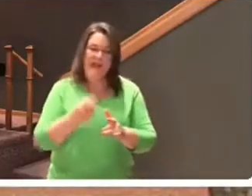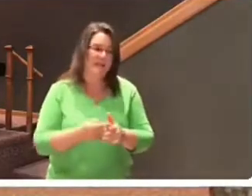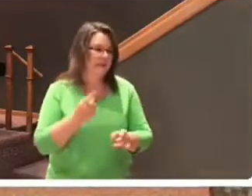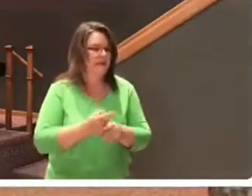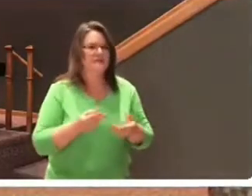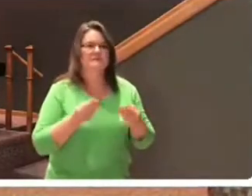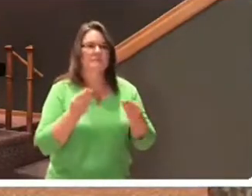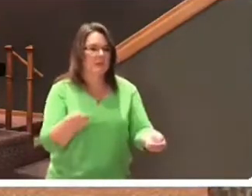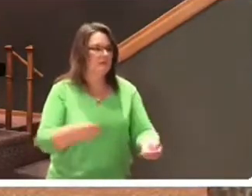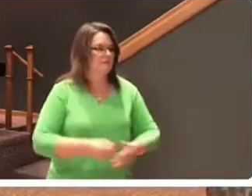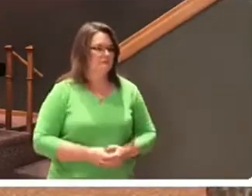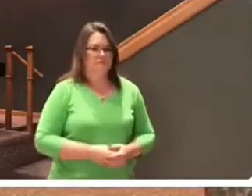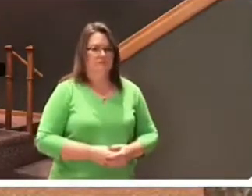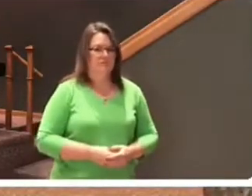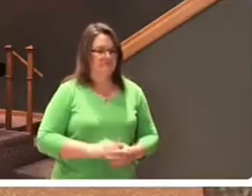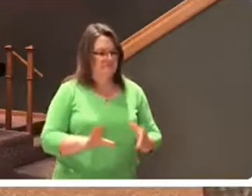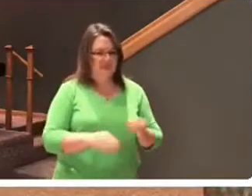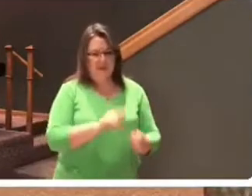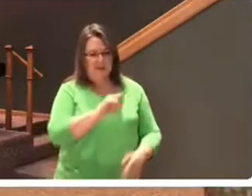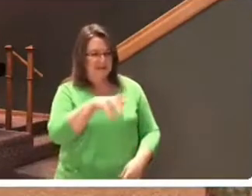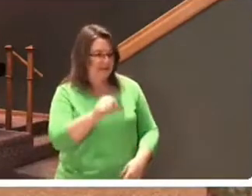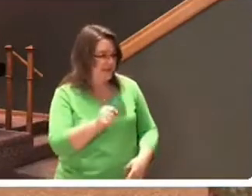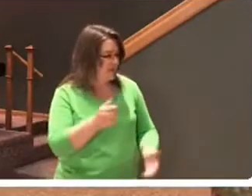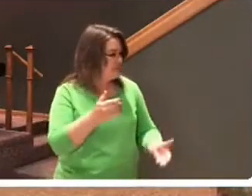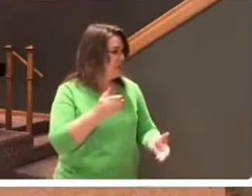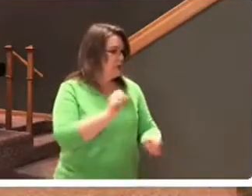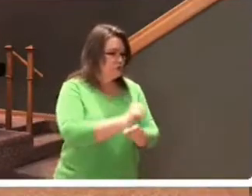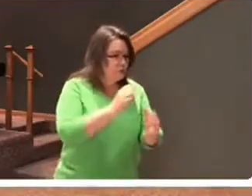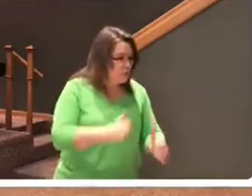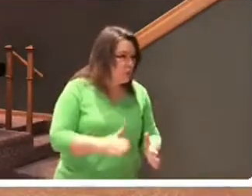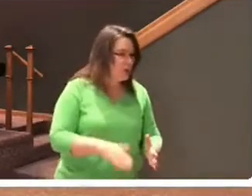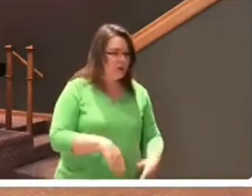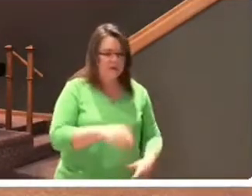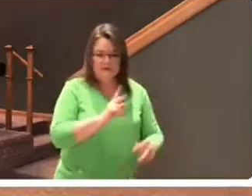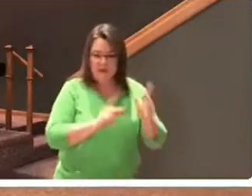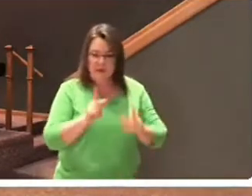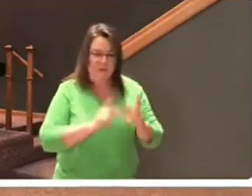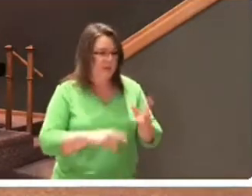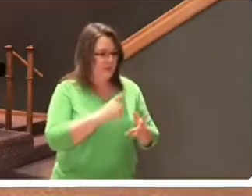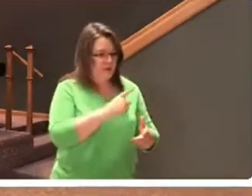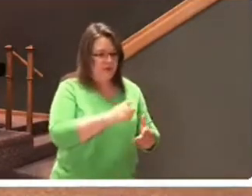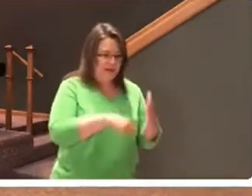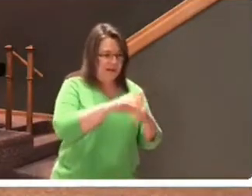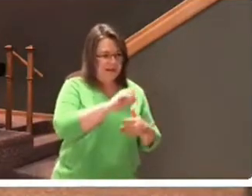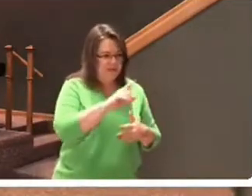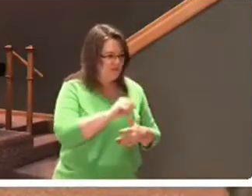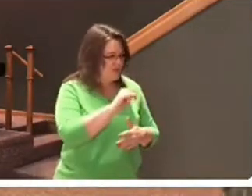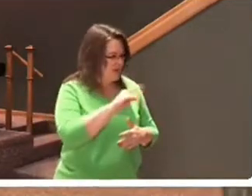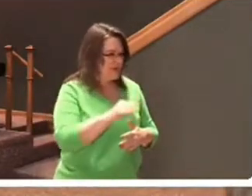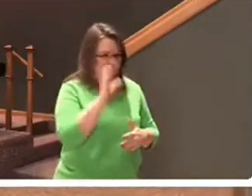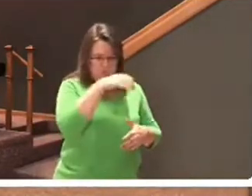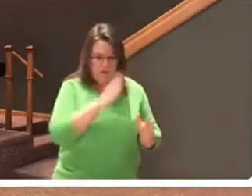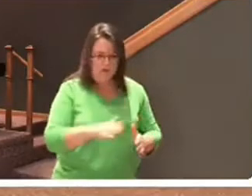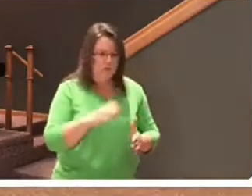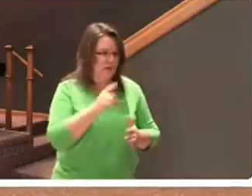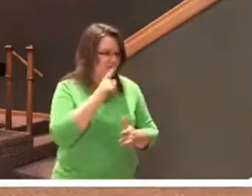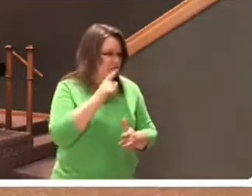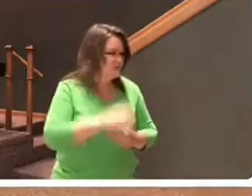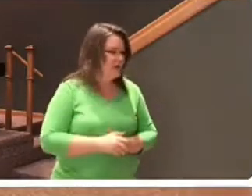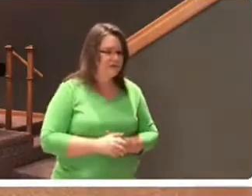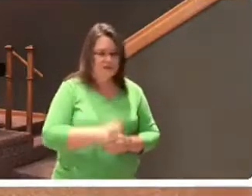just give. Extra tips to service workers, random people in checkout lines, a stranger's lunch. God takes